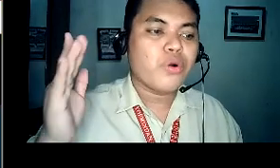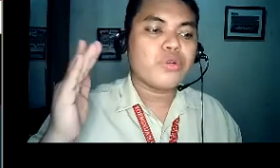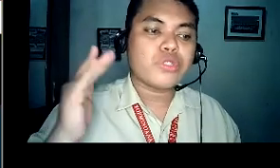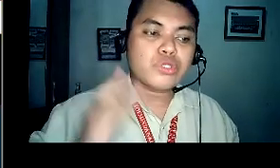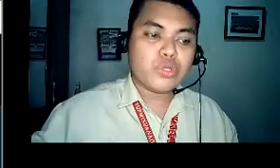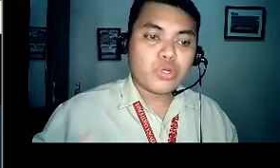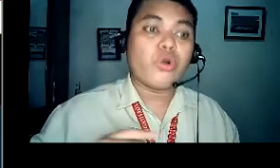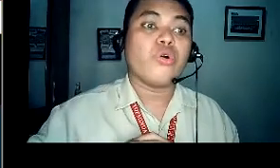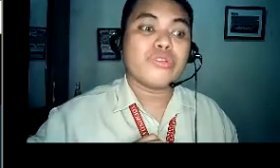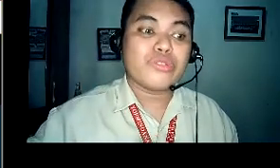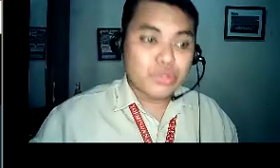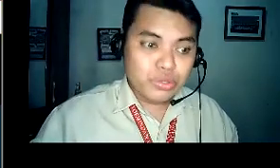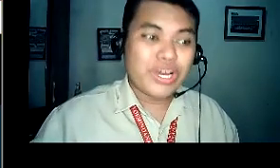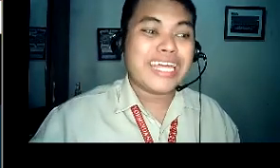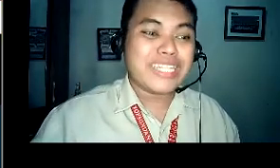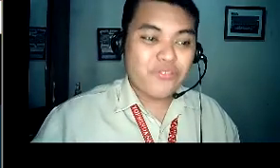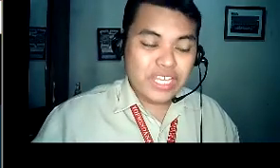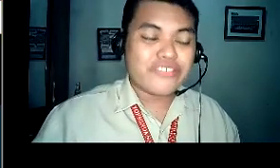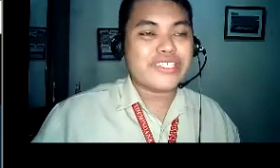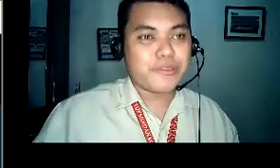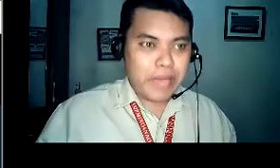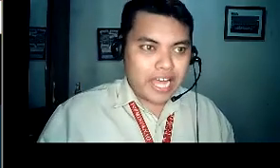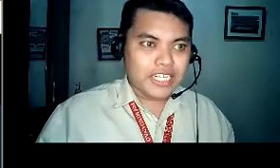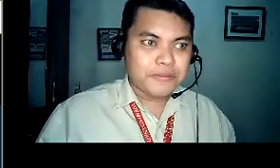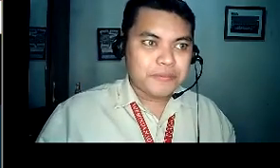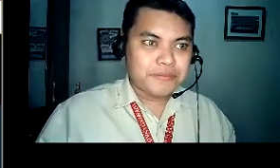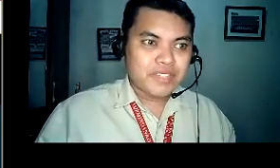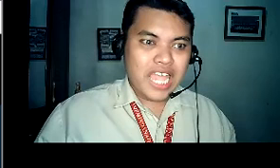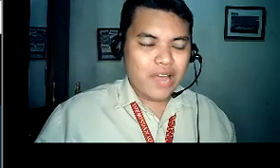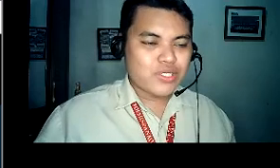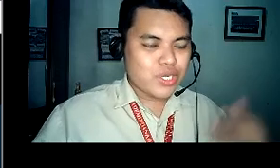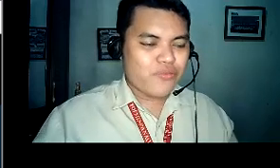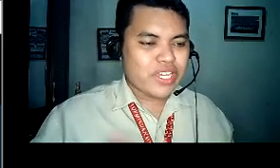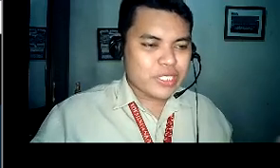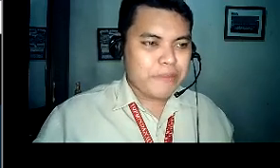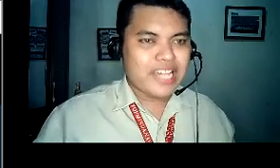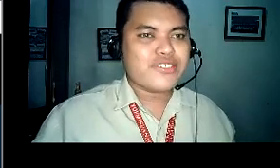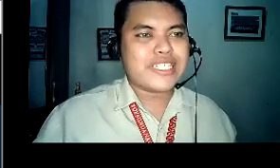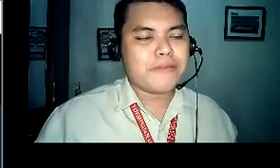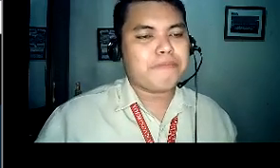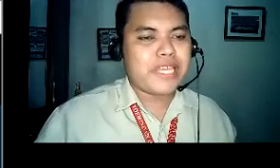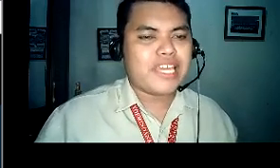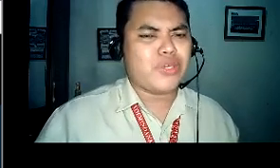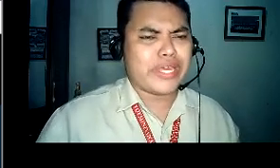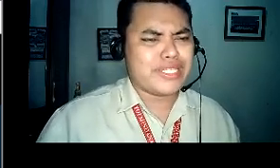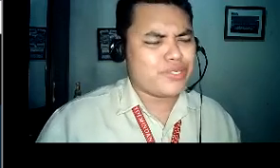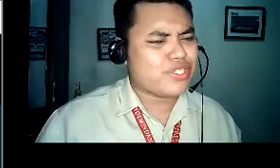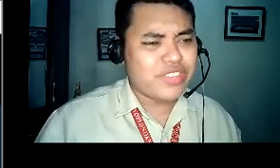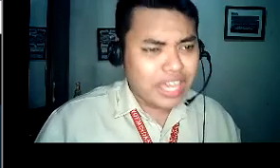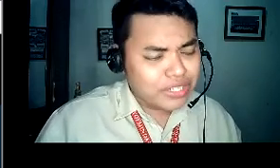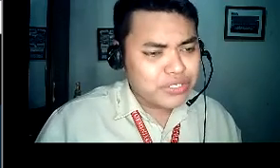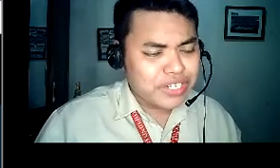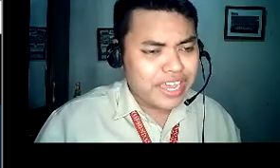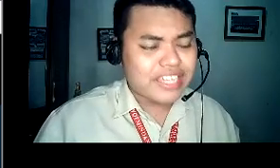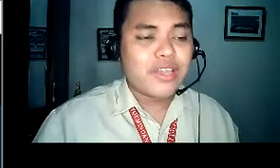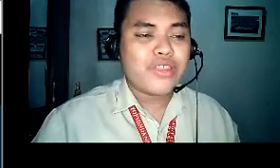how to do the finger spell? How to do the finger spell? Just simply, you can search on